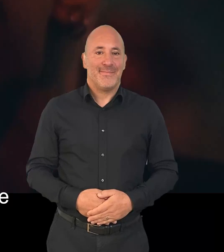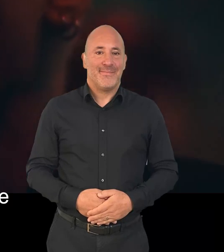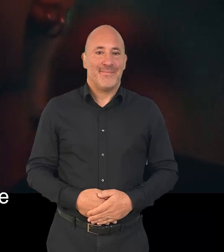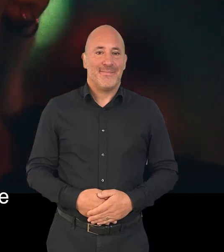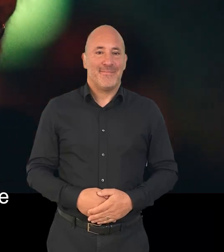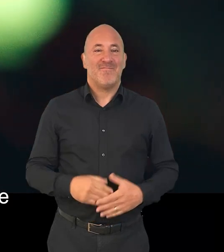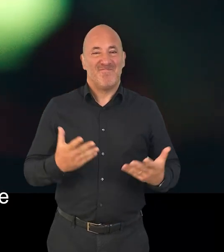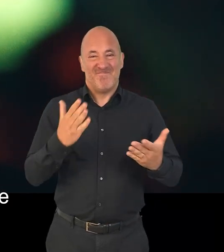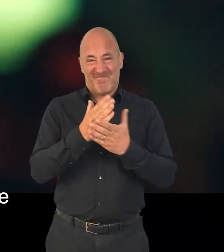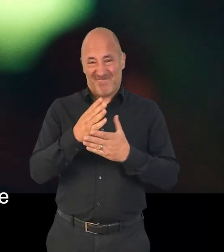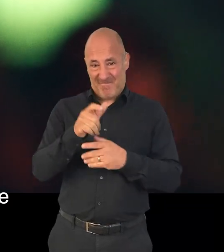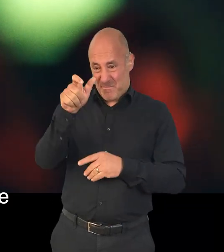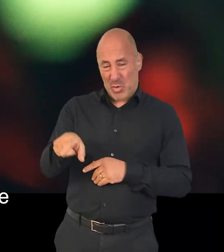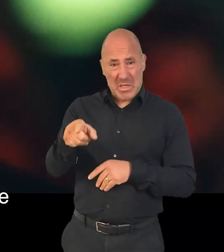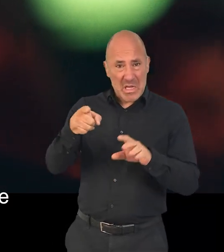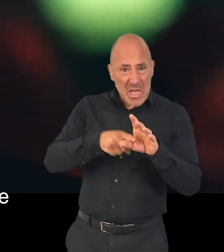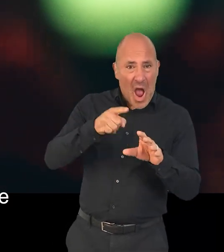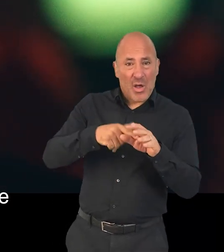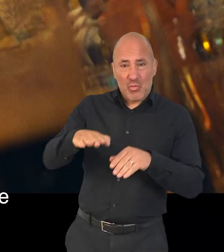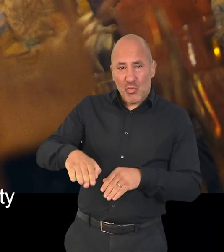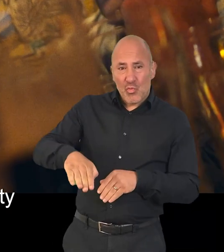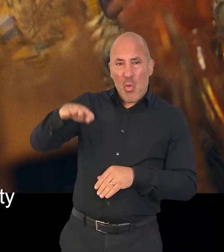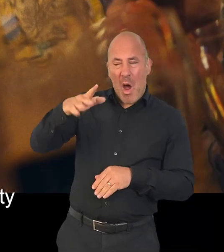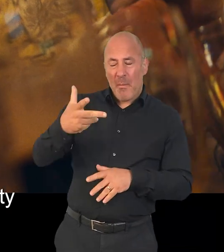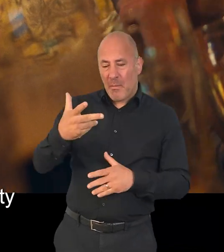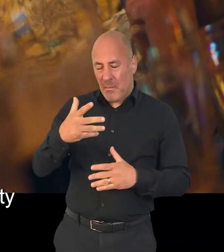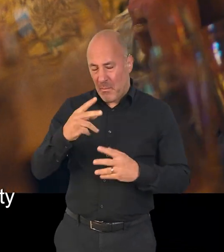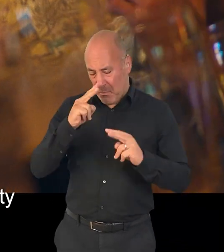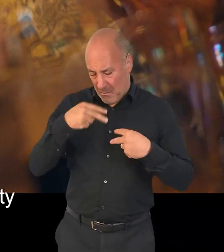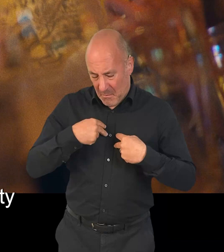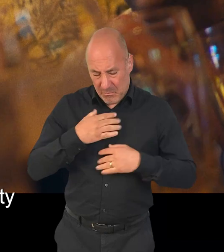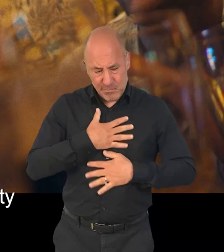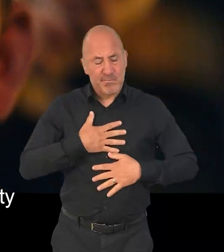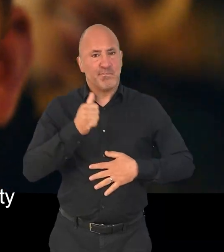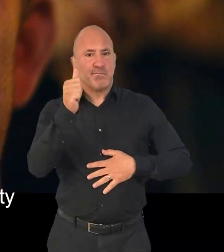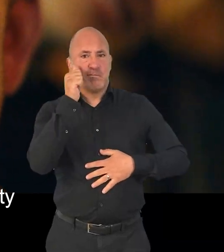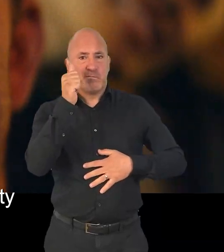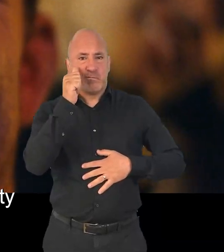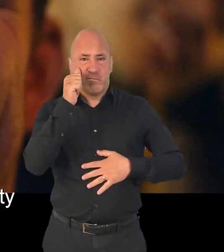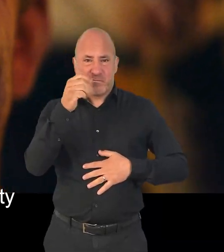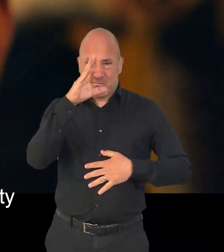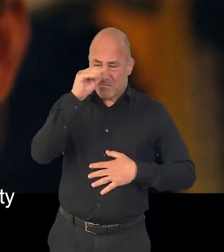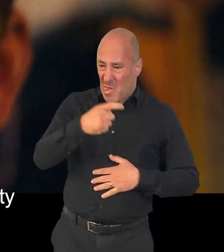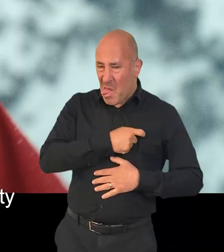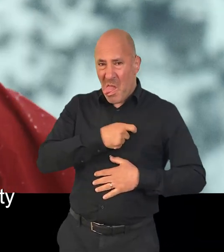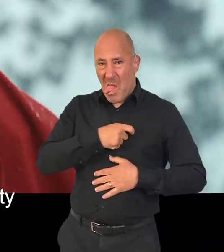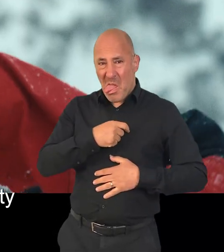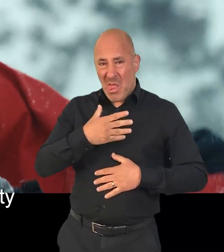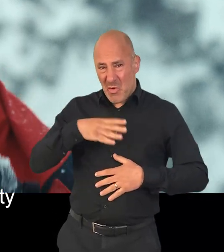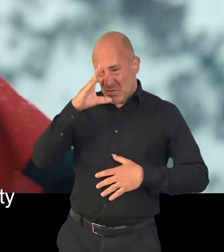And I guess I wanted to say to anyone who's young and growing up and coming to terms with their sexuality or perhaps anxious about it at